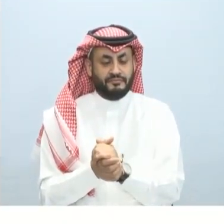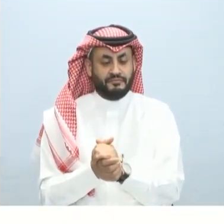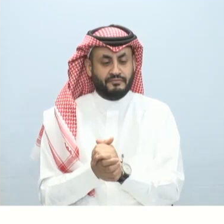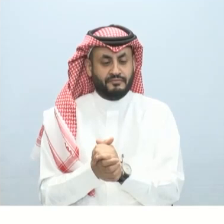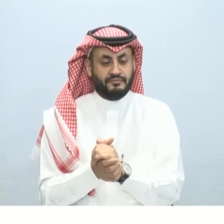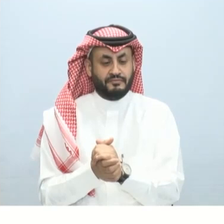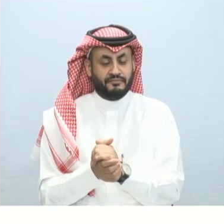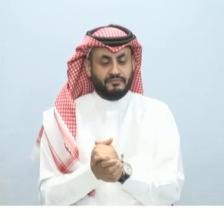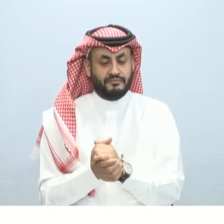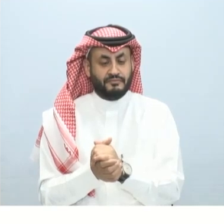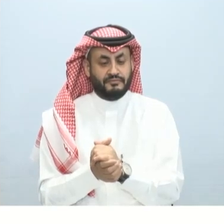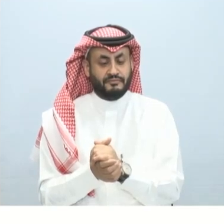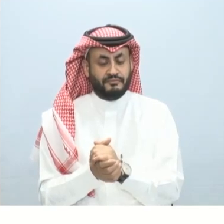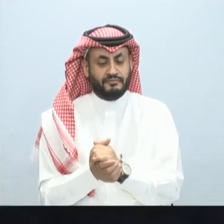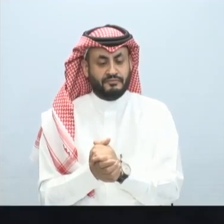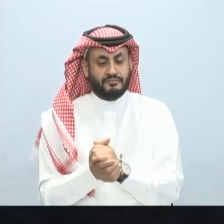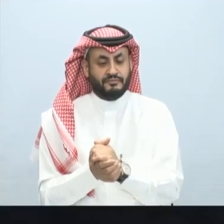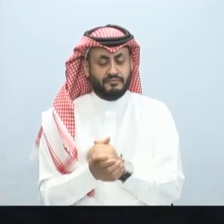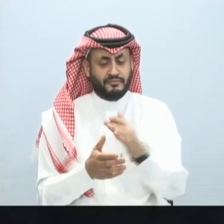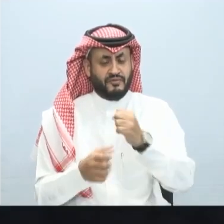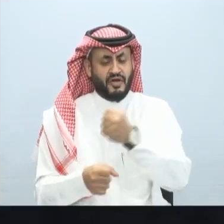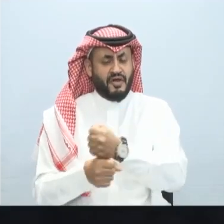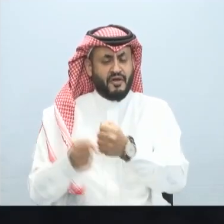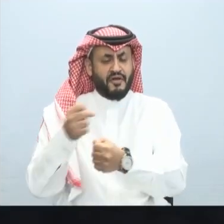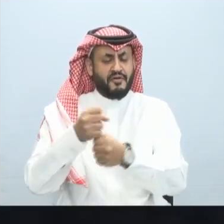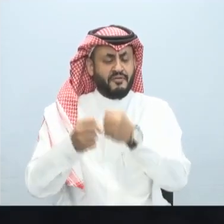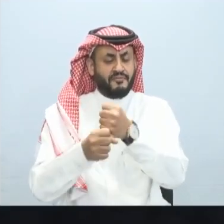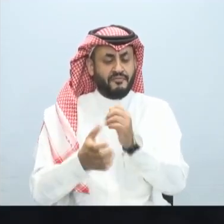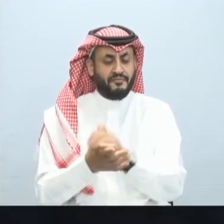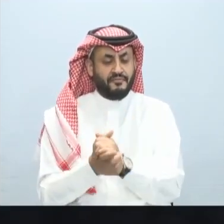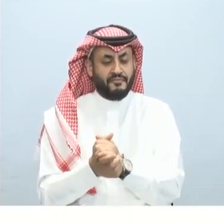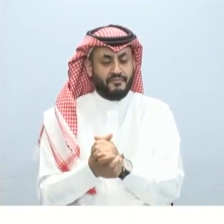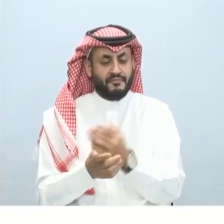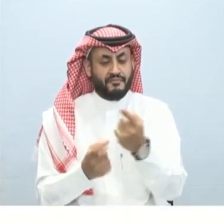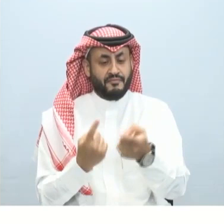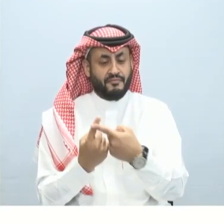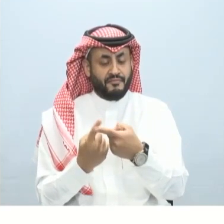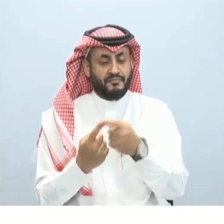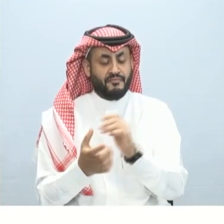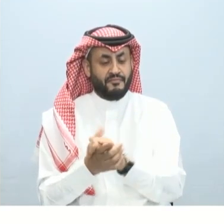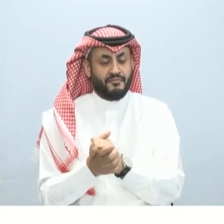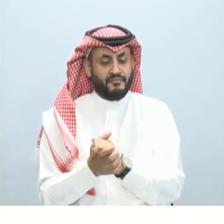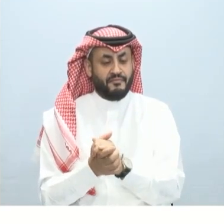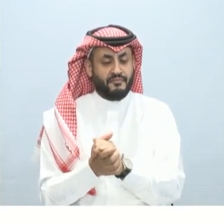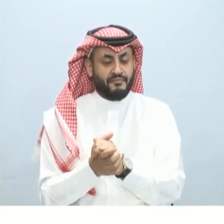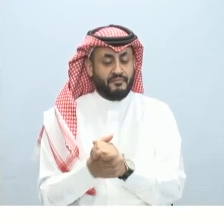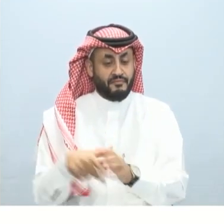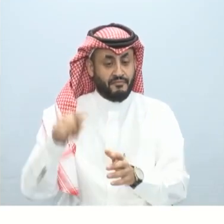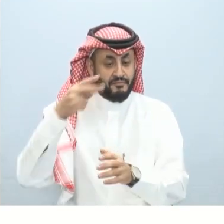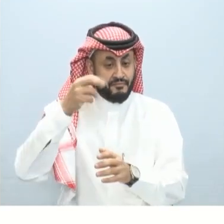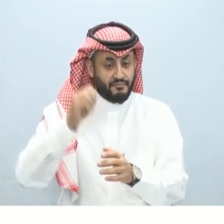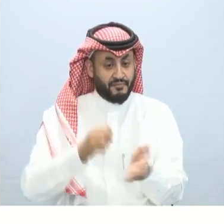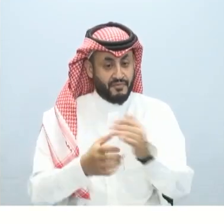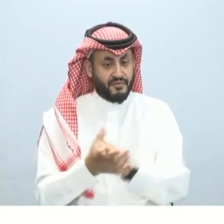Now, if you can see that I have a construction structure here, we have here the, we have comparative